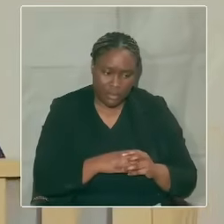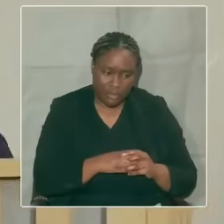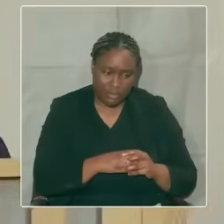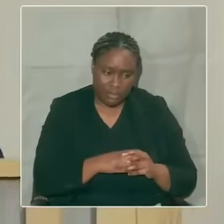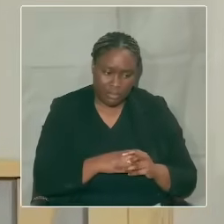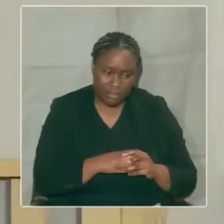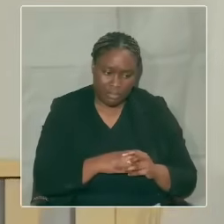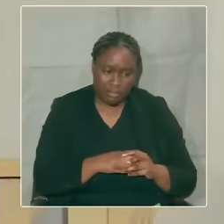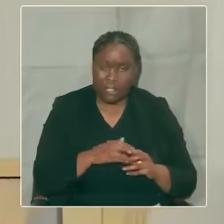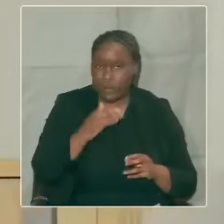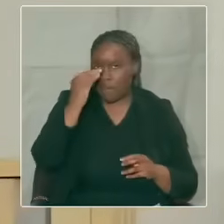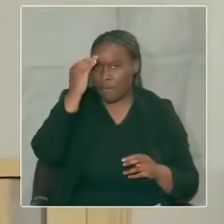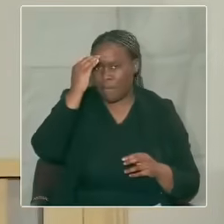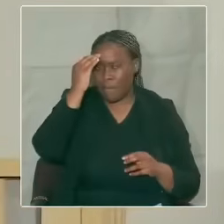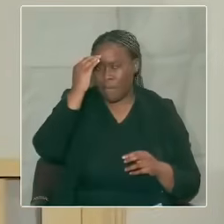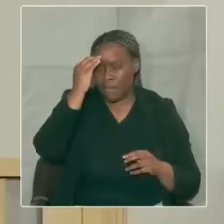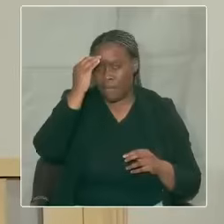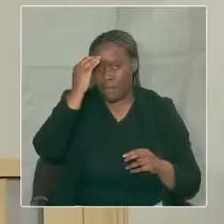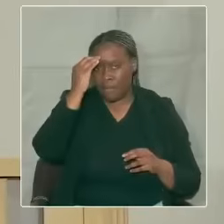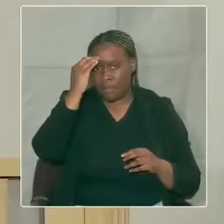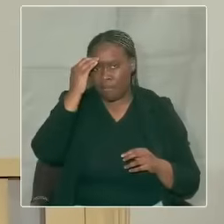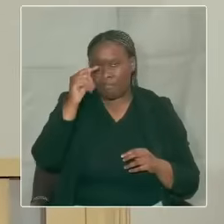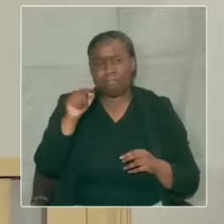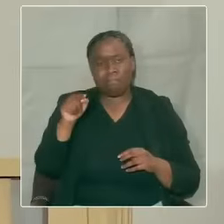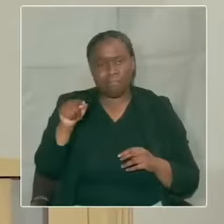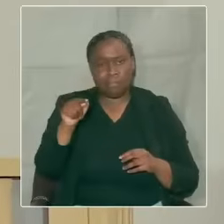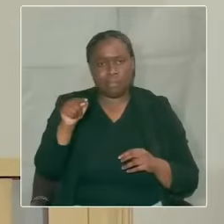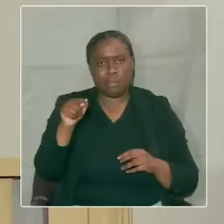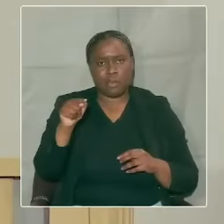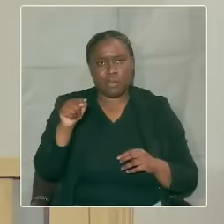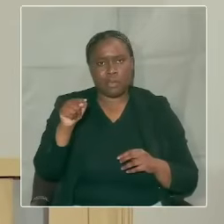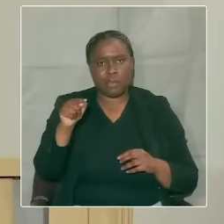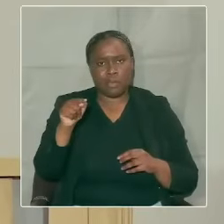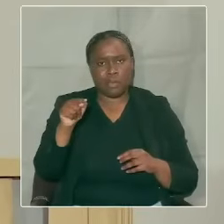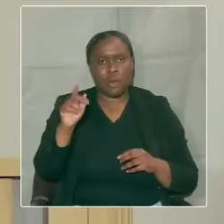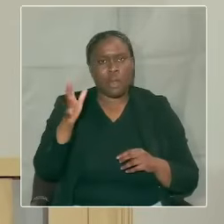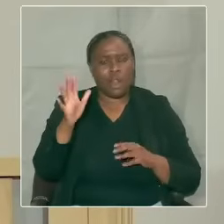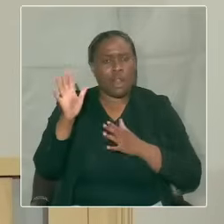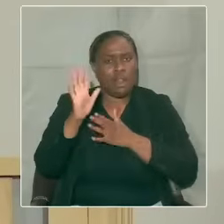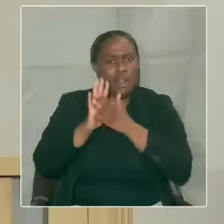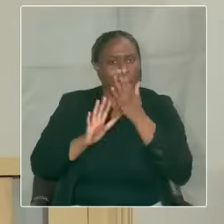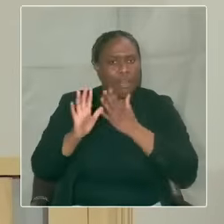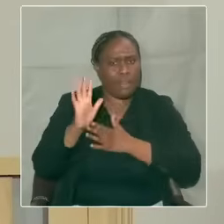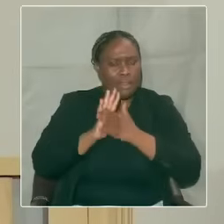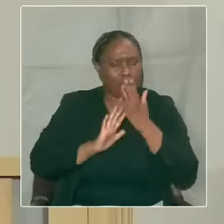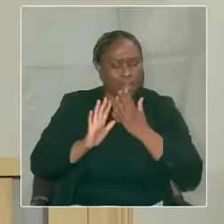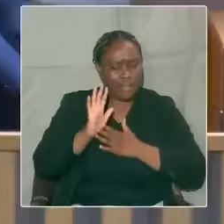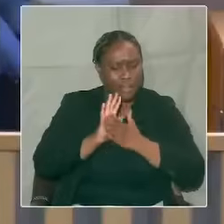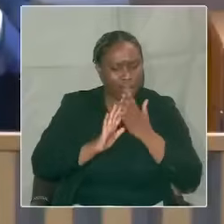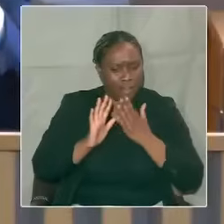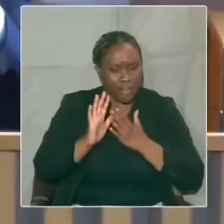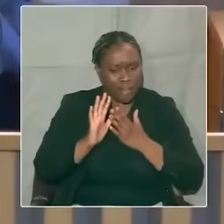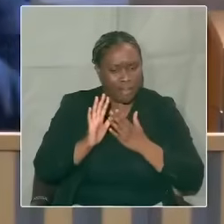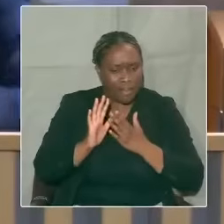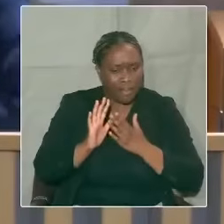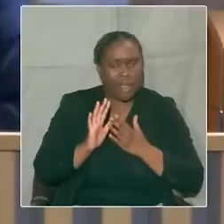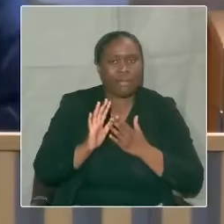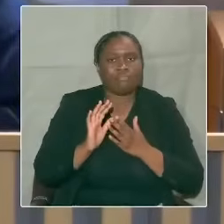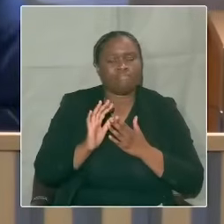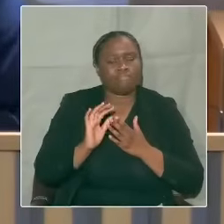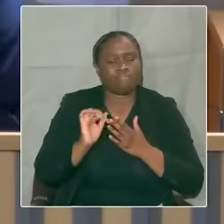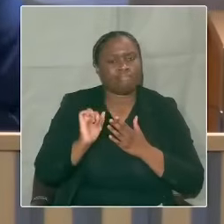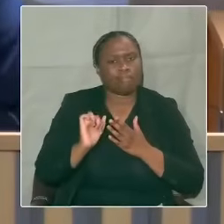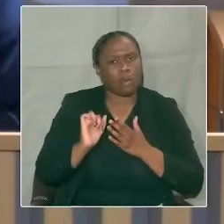later you do explain directions, for example, and you put in